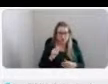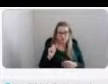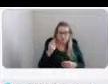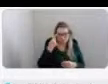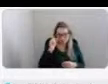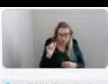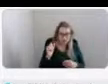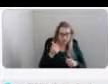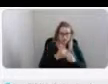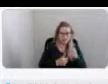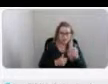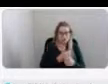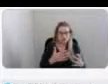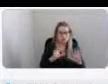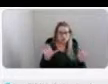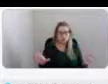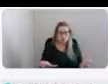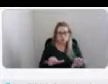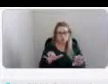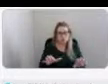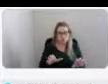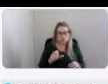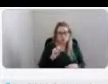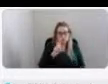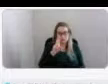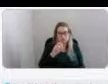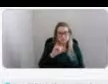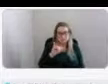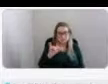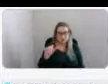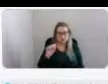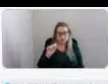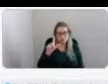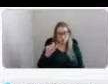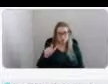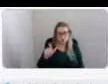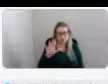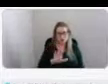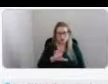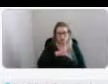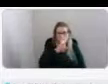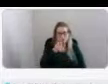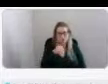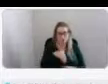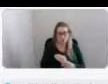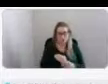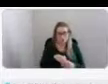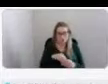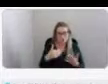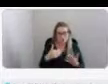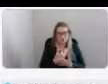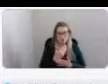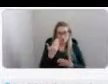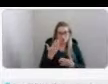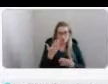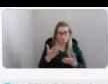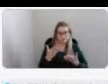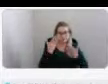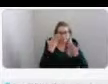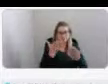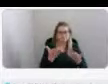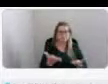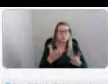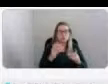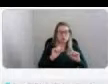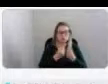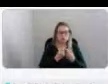do the sunny slope area is included in the newly proposed district